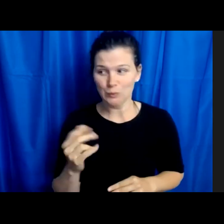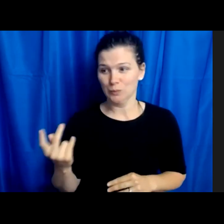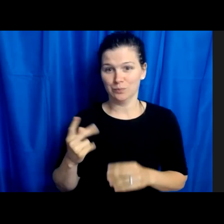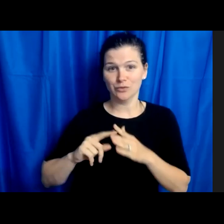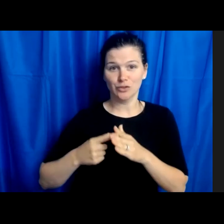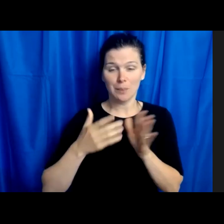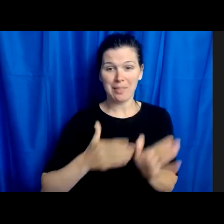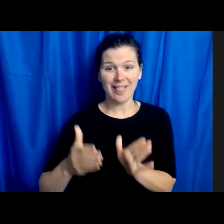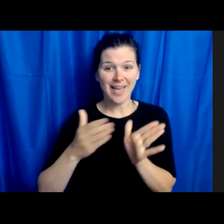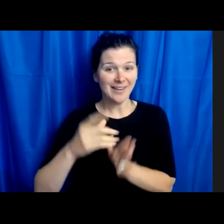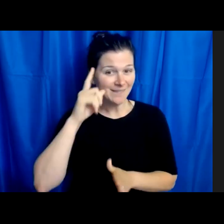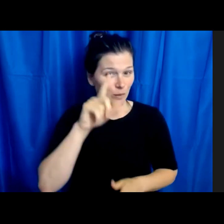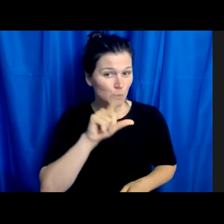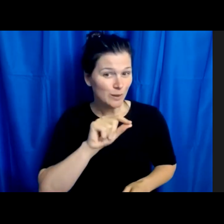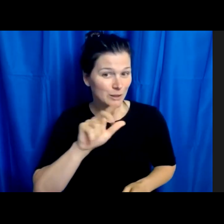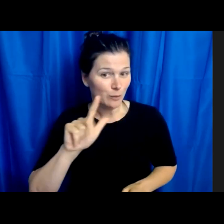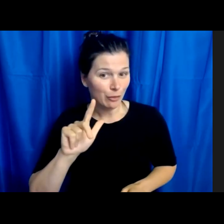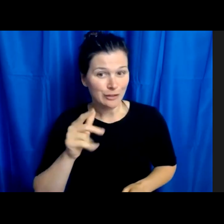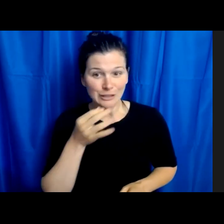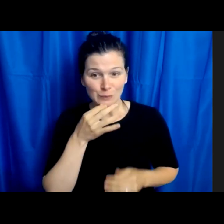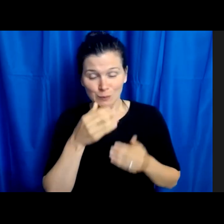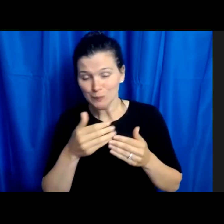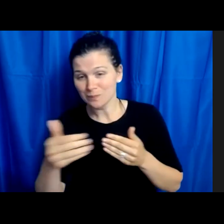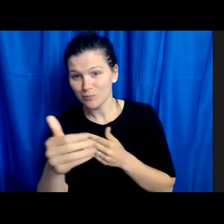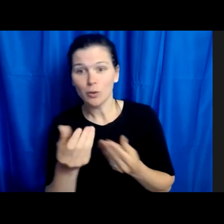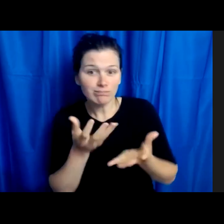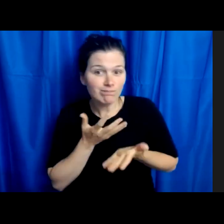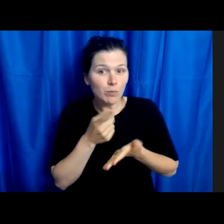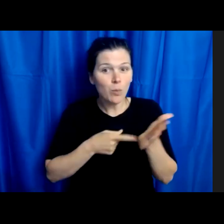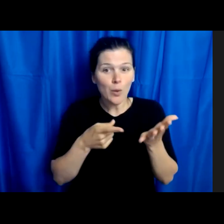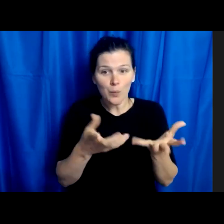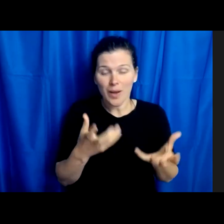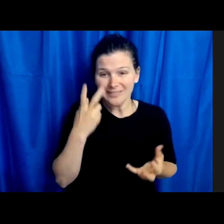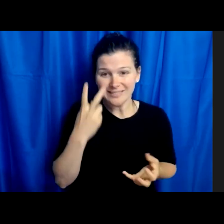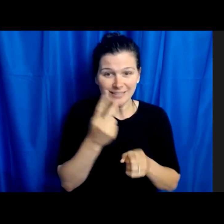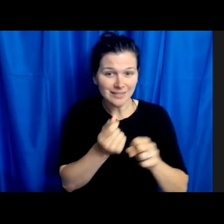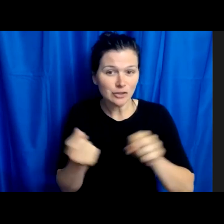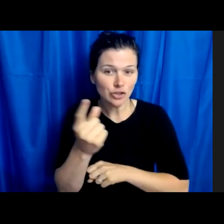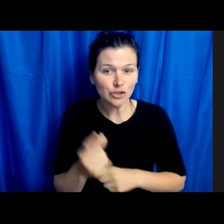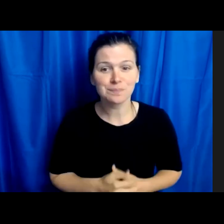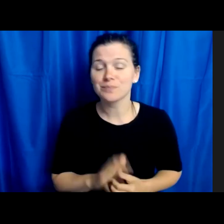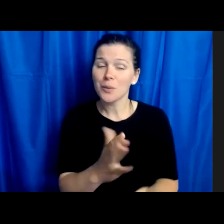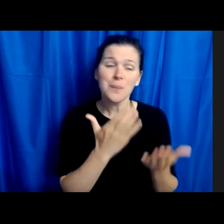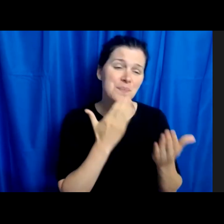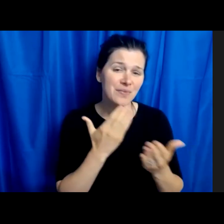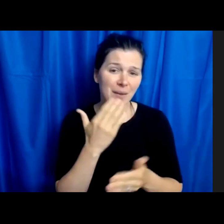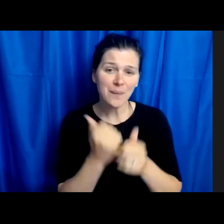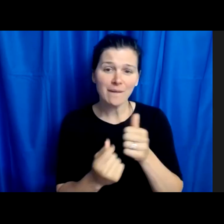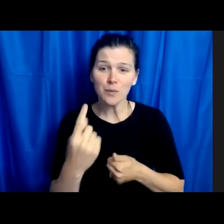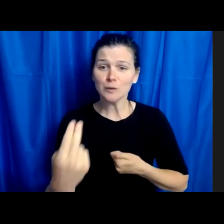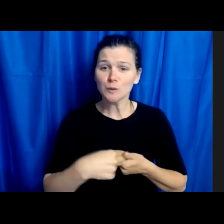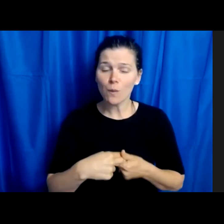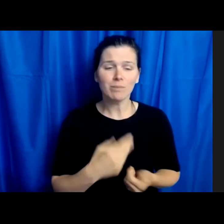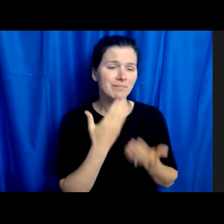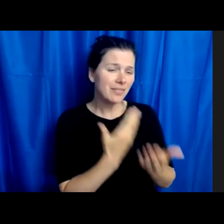2023 in a couple weeks, so let us know what you'd like to see for this series for next year. So thank you everyone for joining us, and again, thank you, Charlotte, so